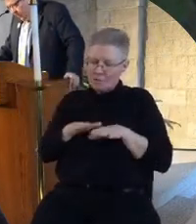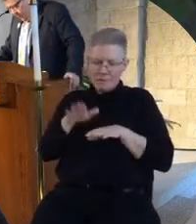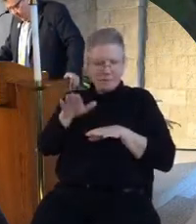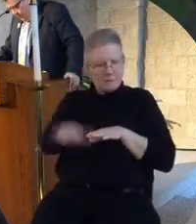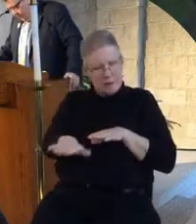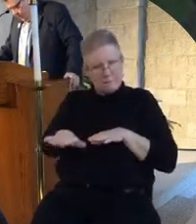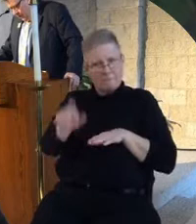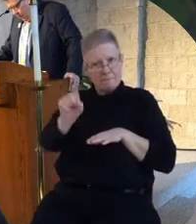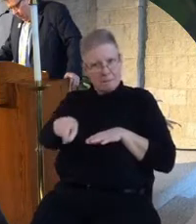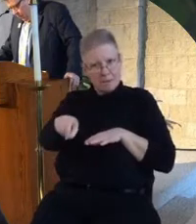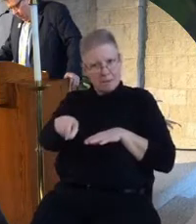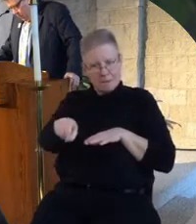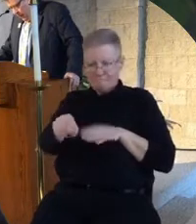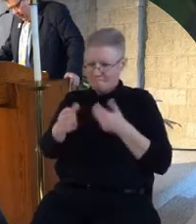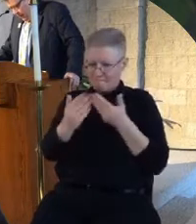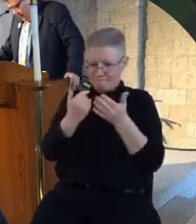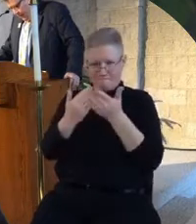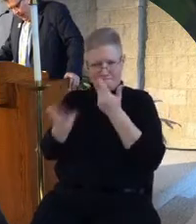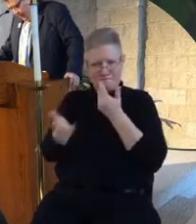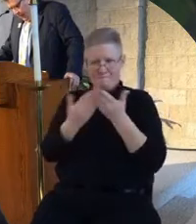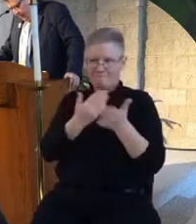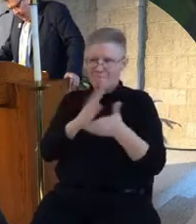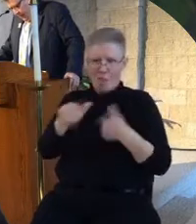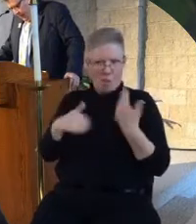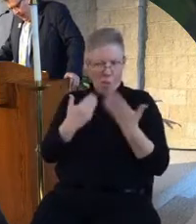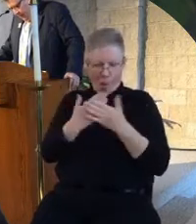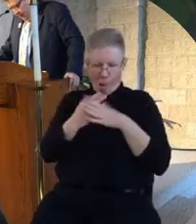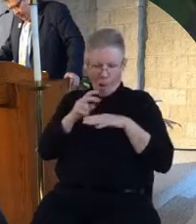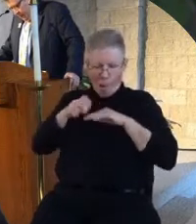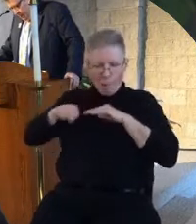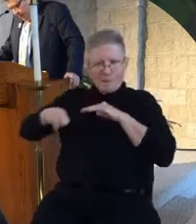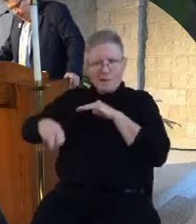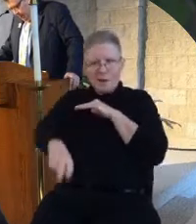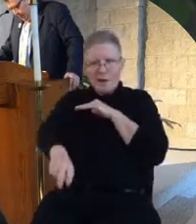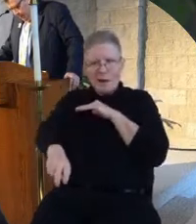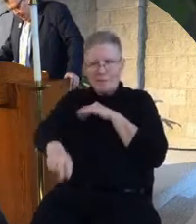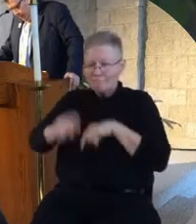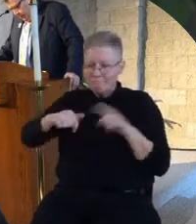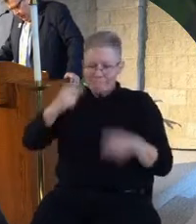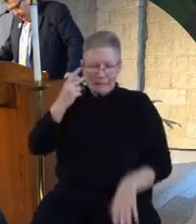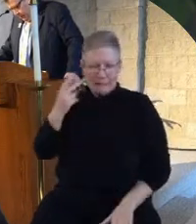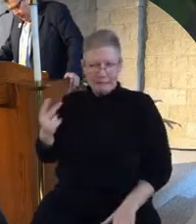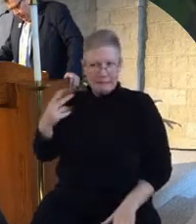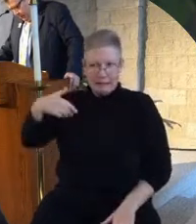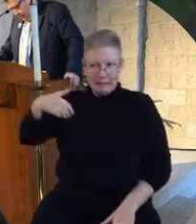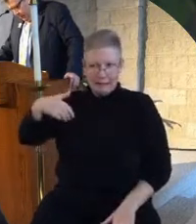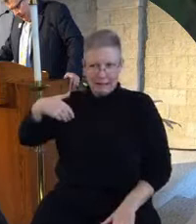even though the whole staircase may not be visible.